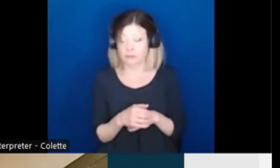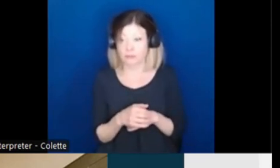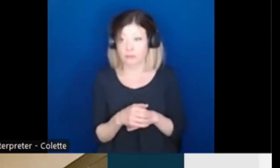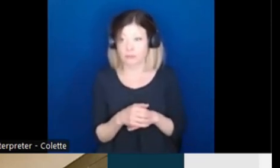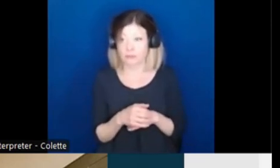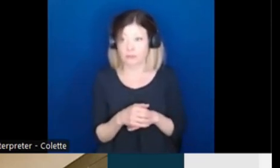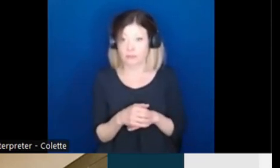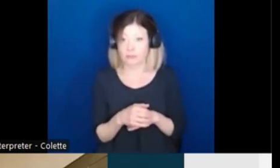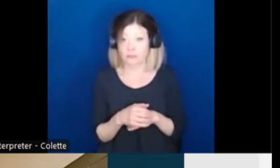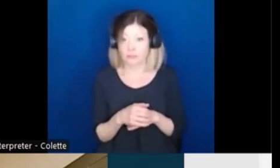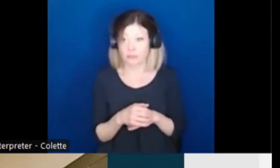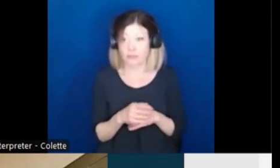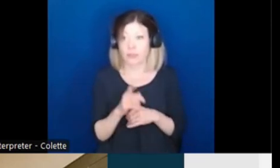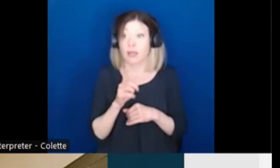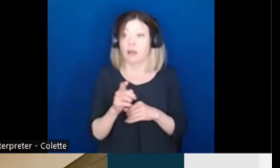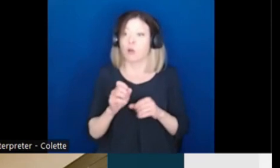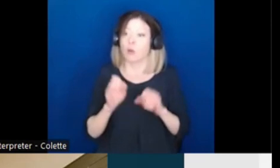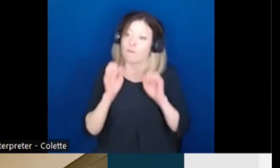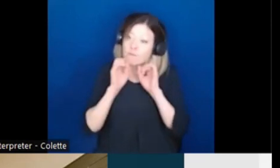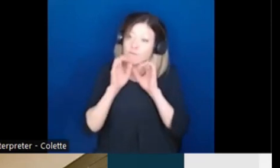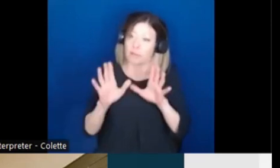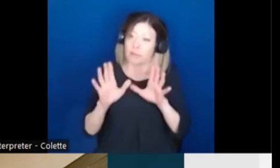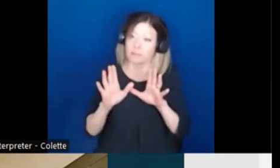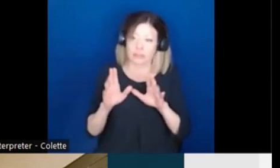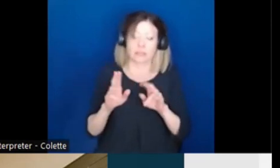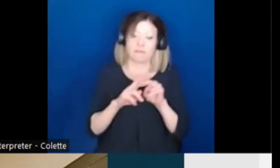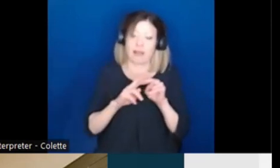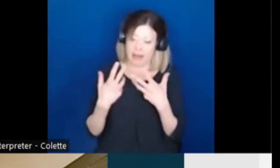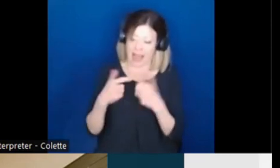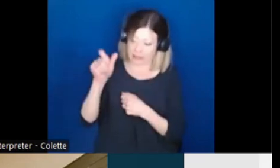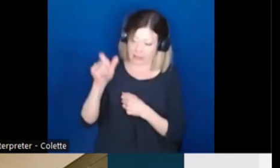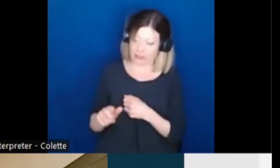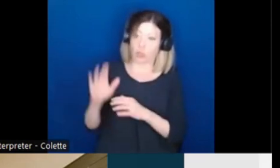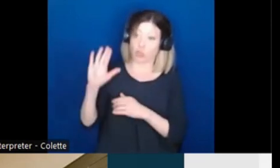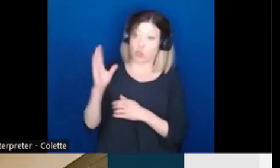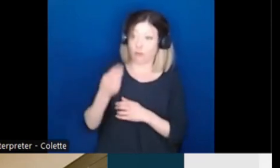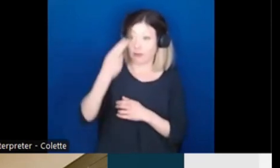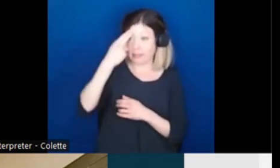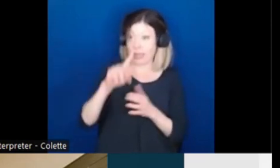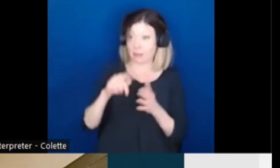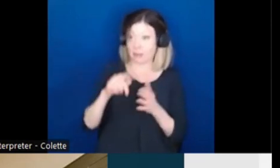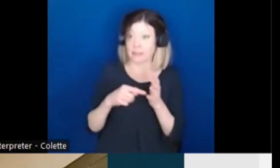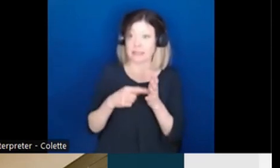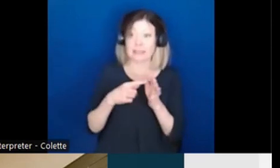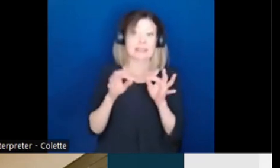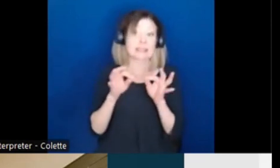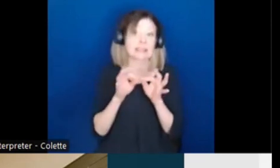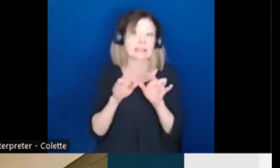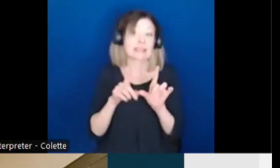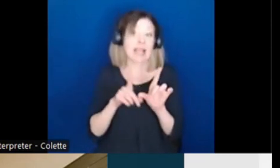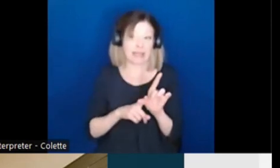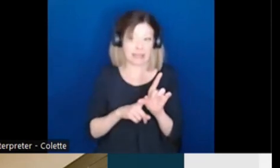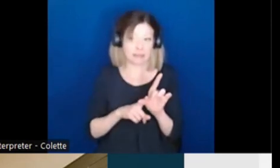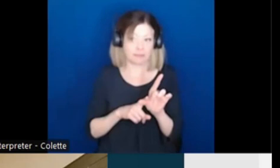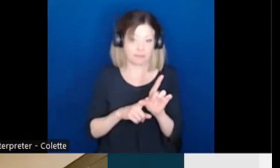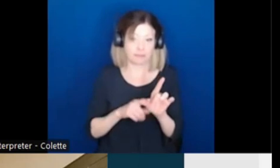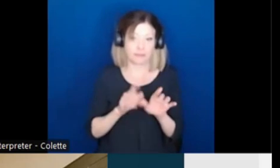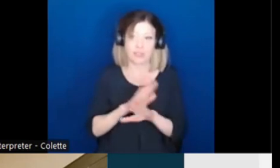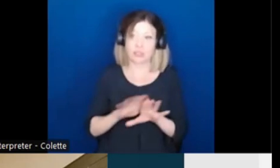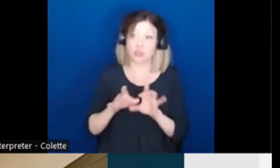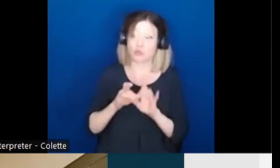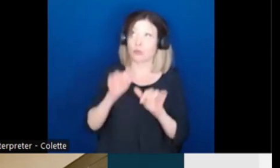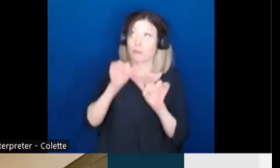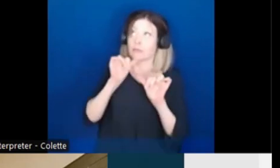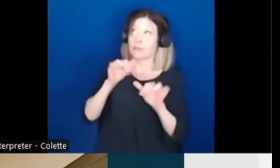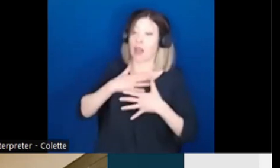servants was someone called Tabby. And she was a great favourite with the children. She was here when they were quite young.